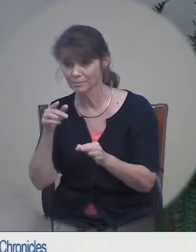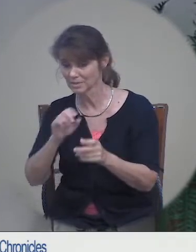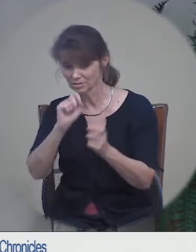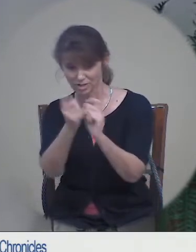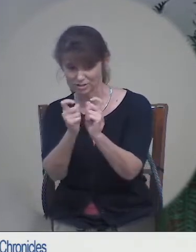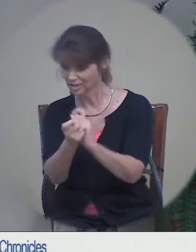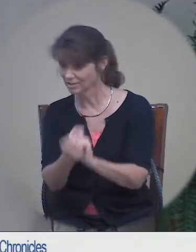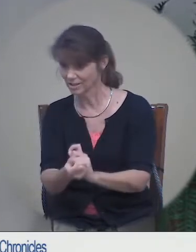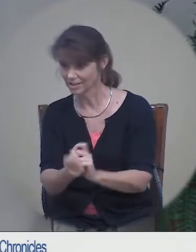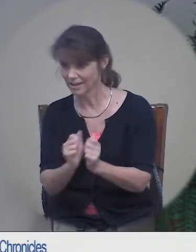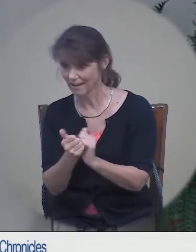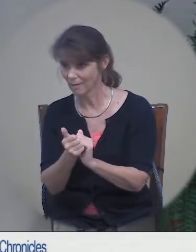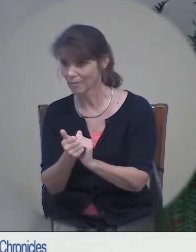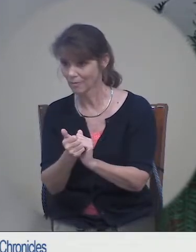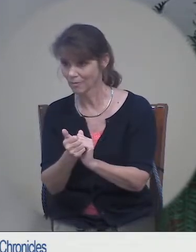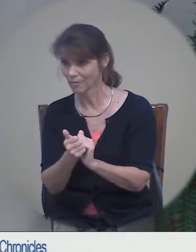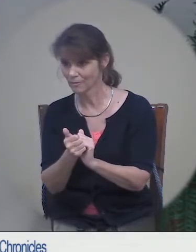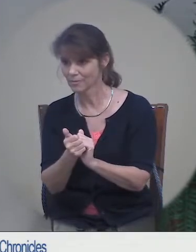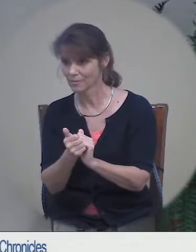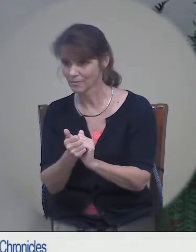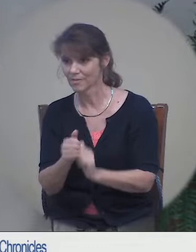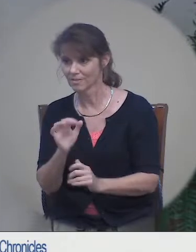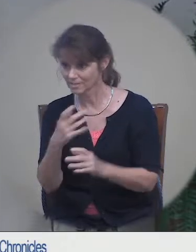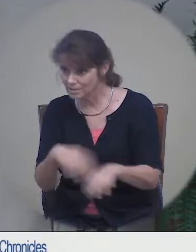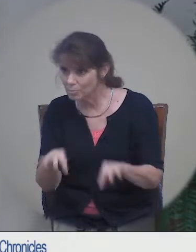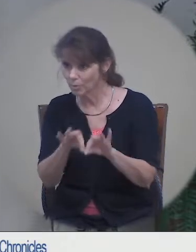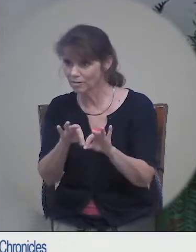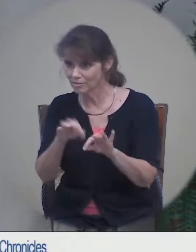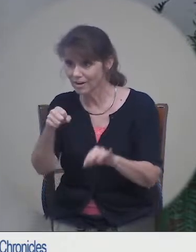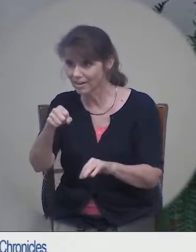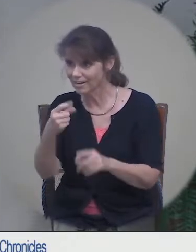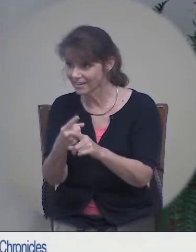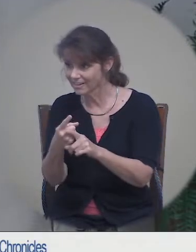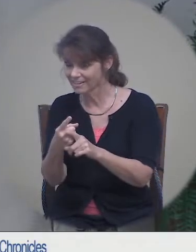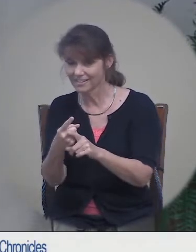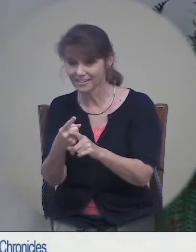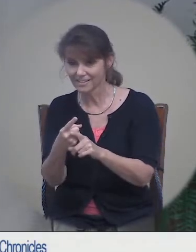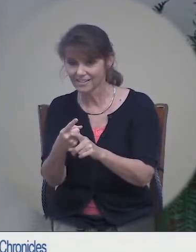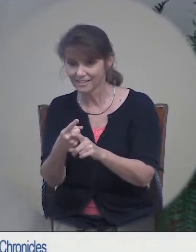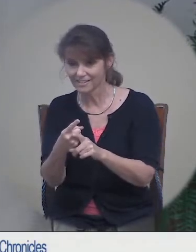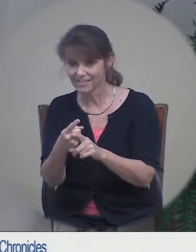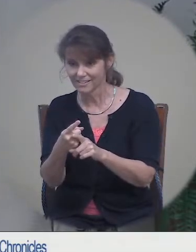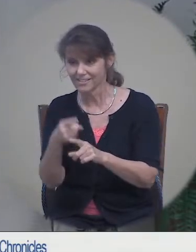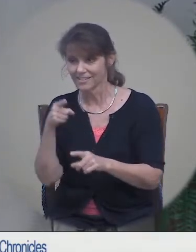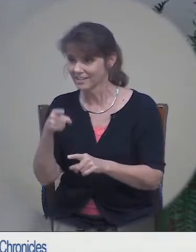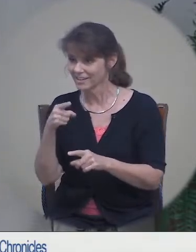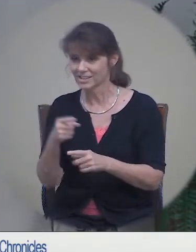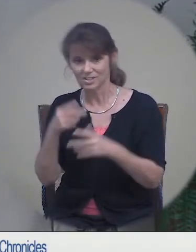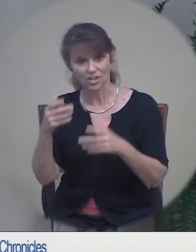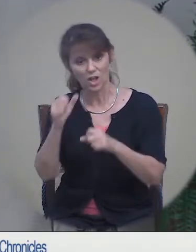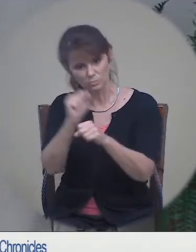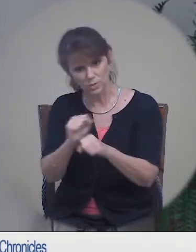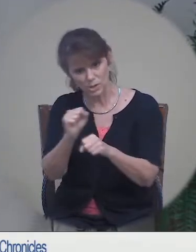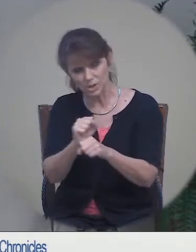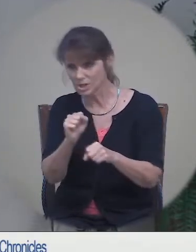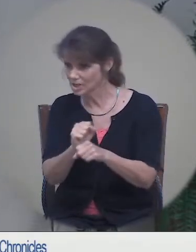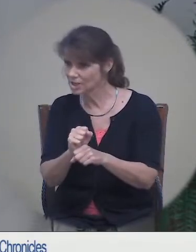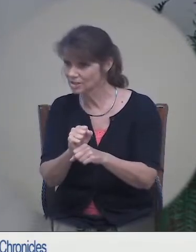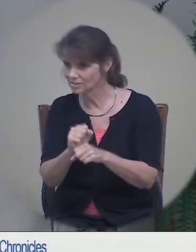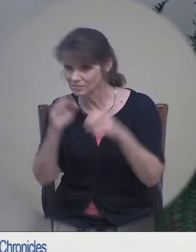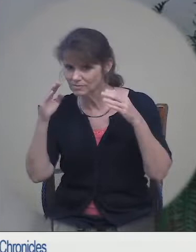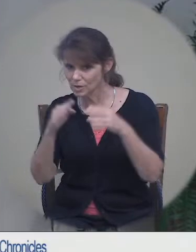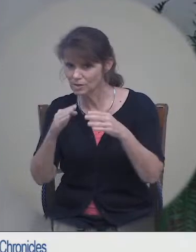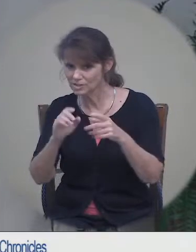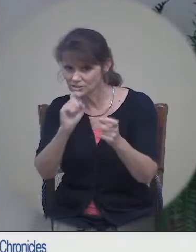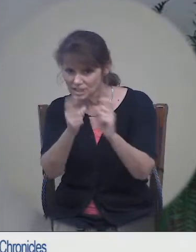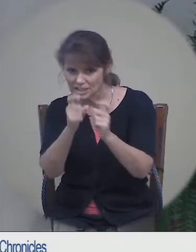And that says a couple of things, right? First of all, they needed a lot of work. I mean, because they had fallen so far